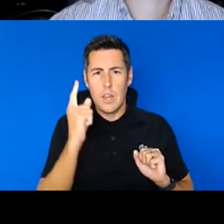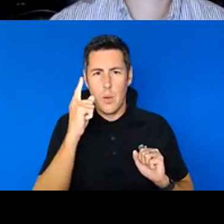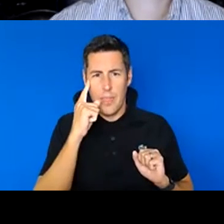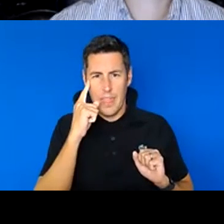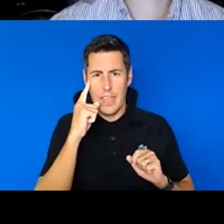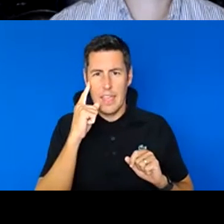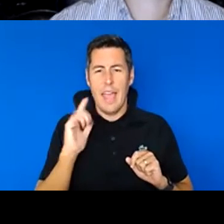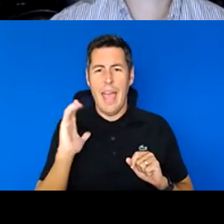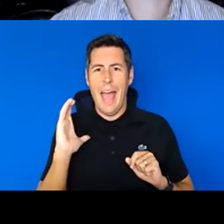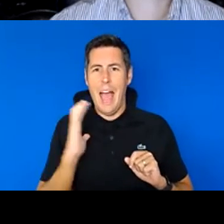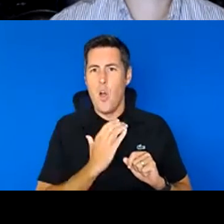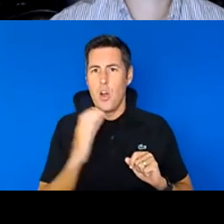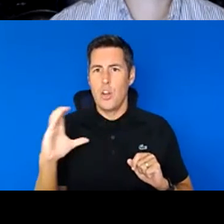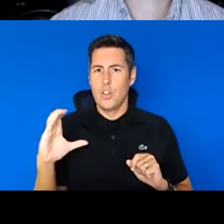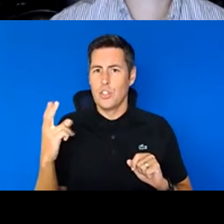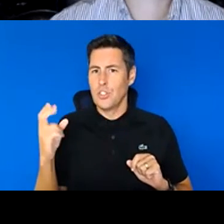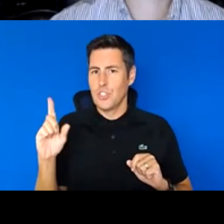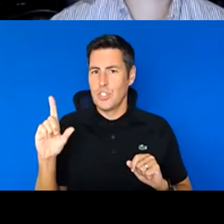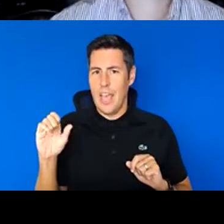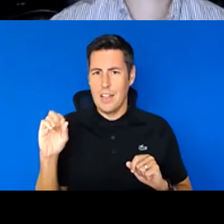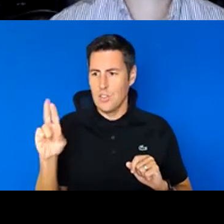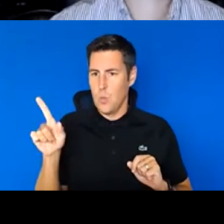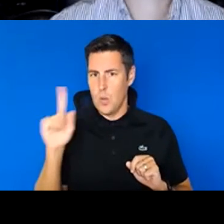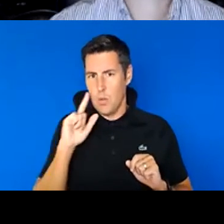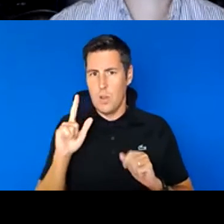mandate. That doesn't mean that the board couldn't compel him.